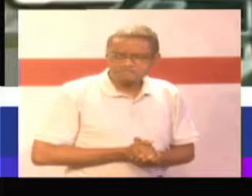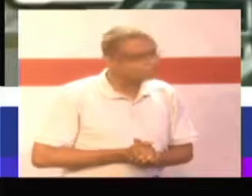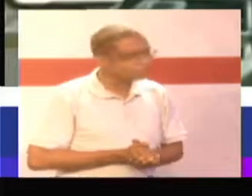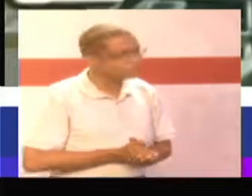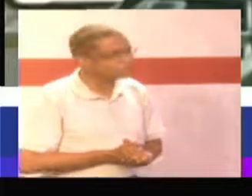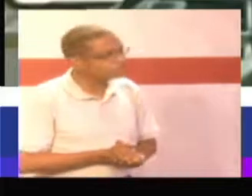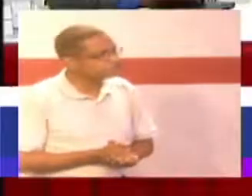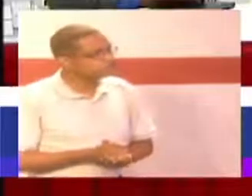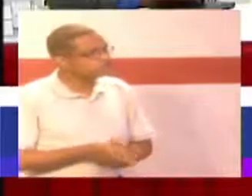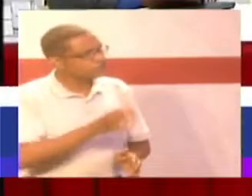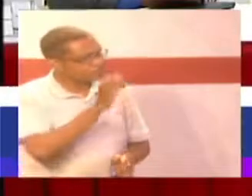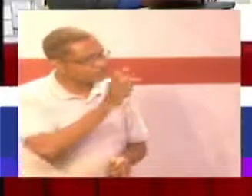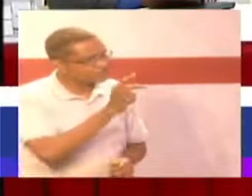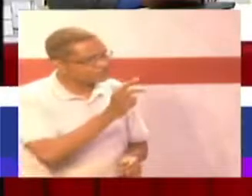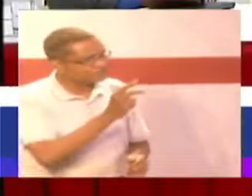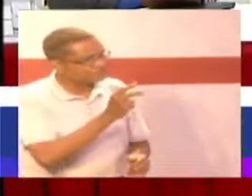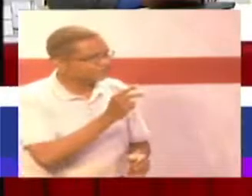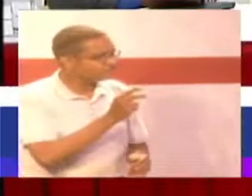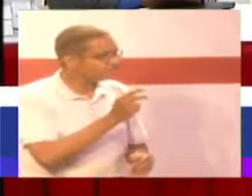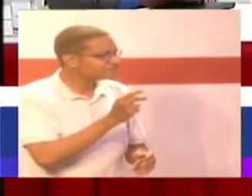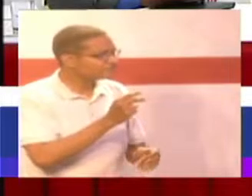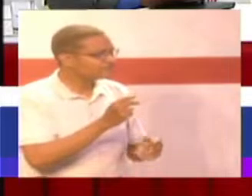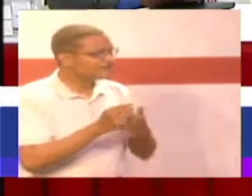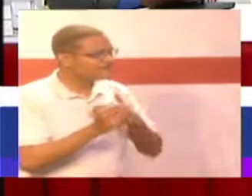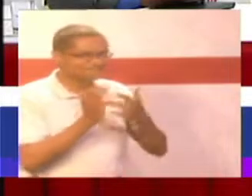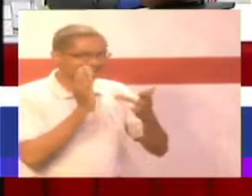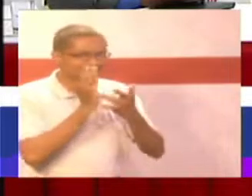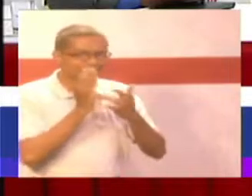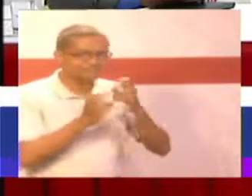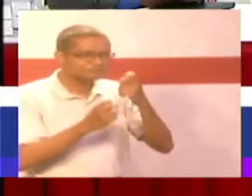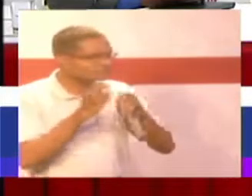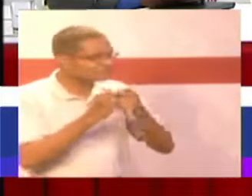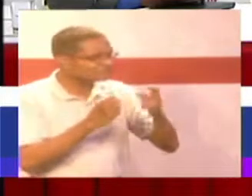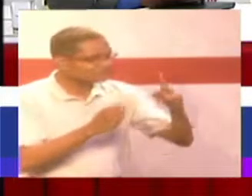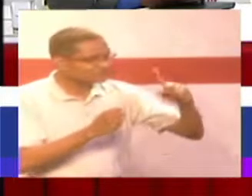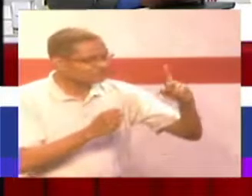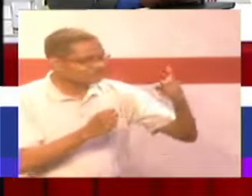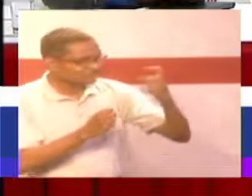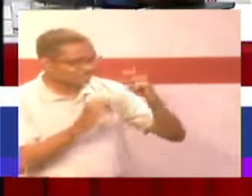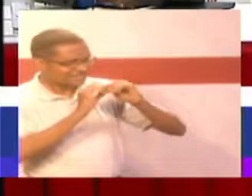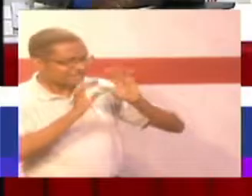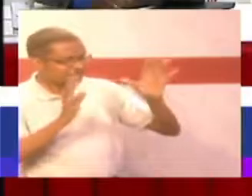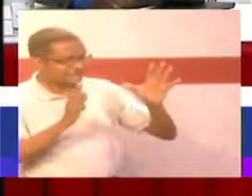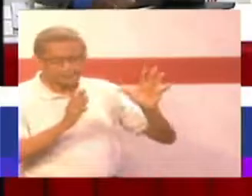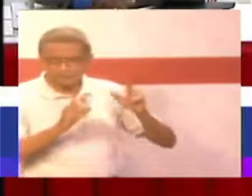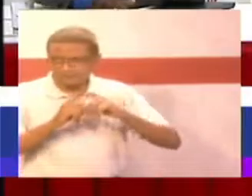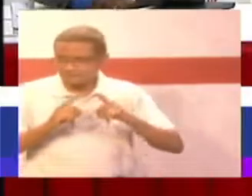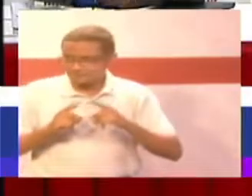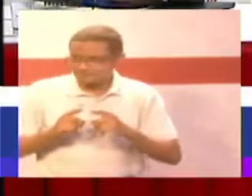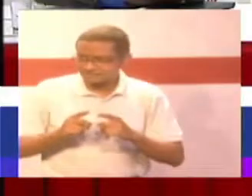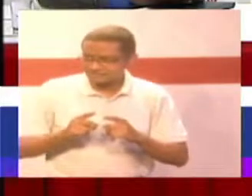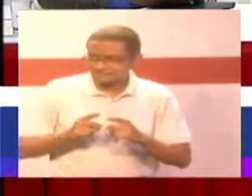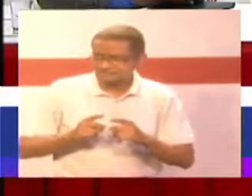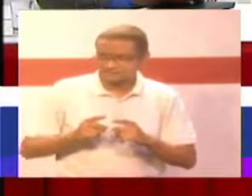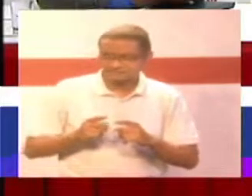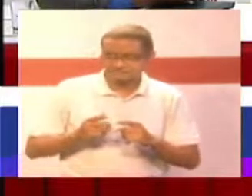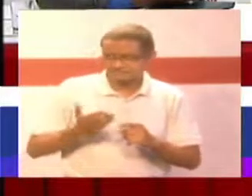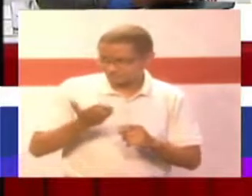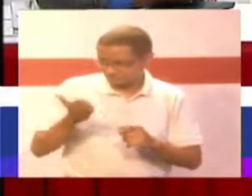Okay, we're having some technical difficulties in terms of the question. Are we able to salvage a response in terms